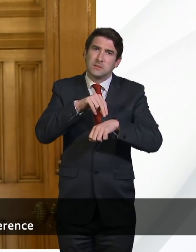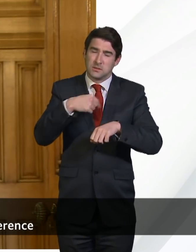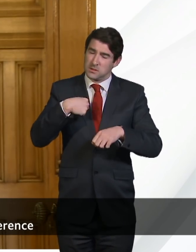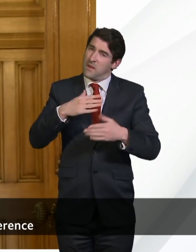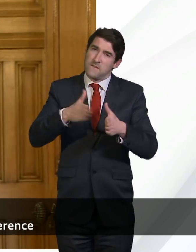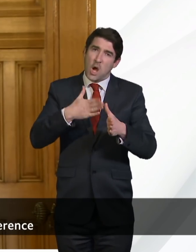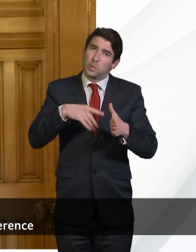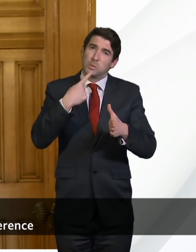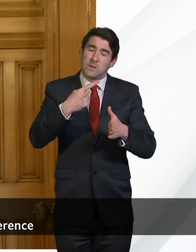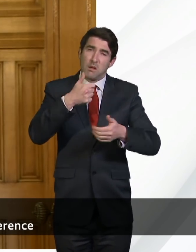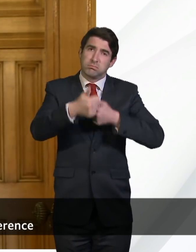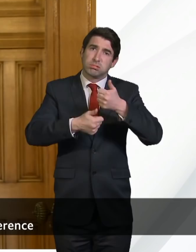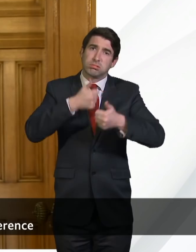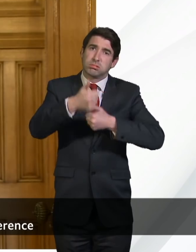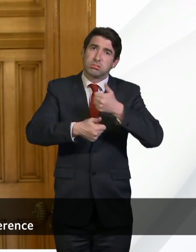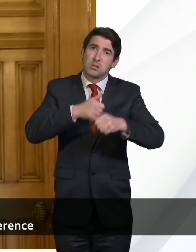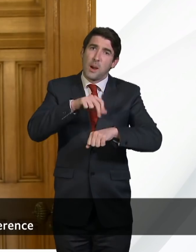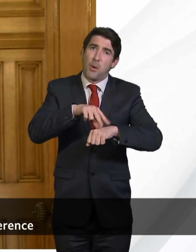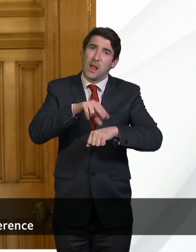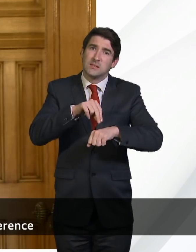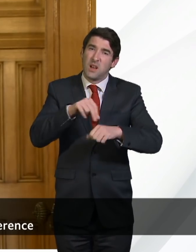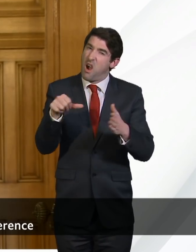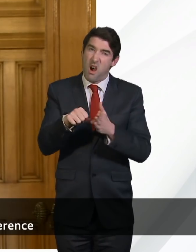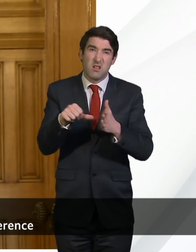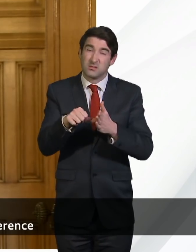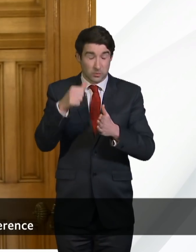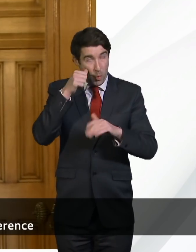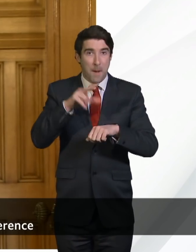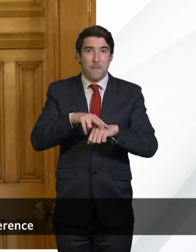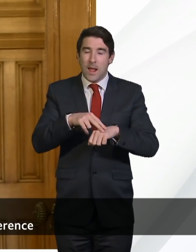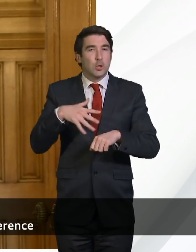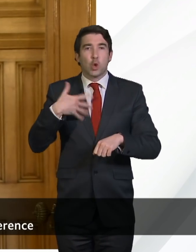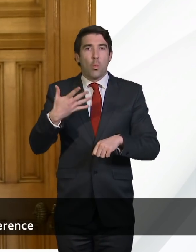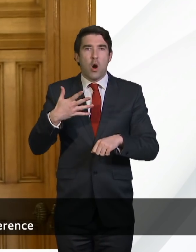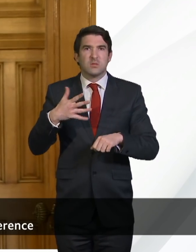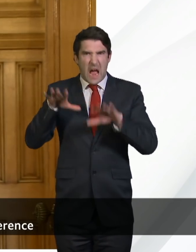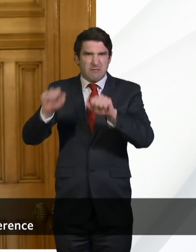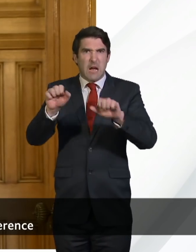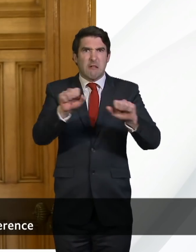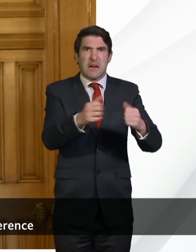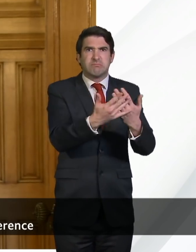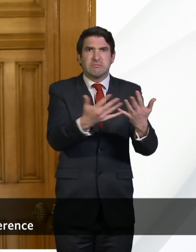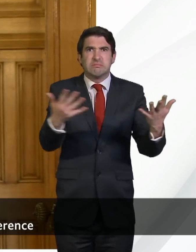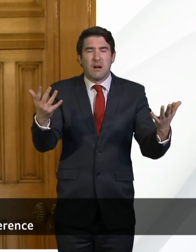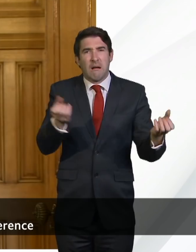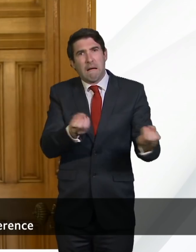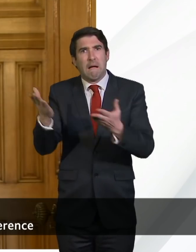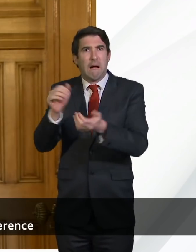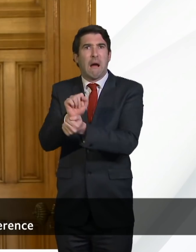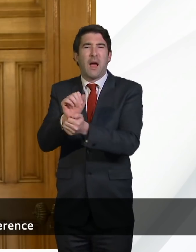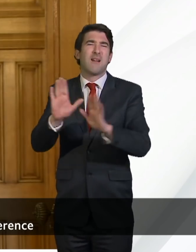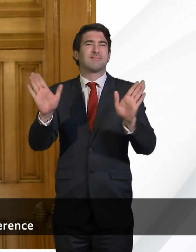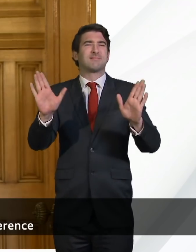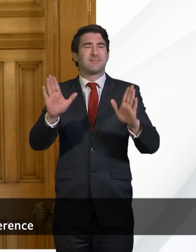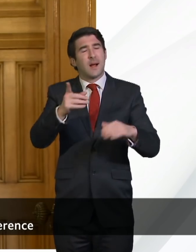and it's a very difficult line for them to walk, but I think they're doing a terrific job. And above all, as we go